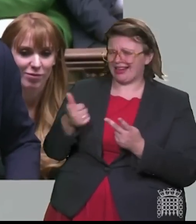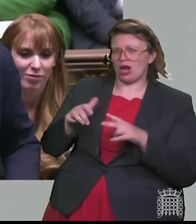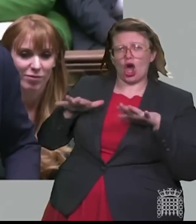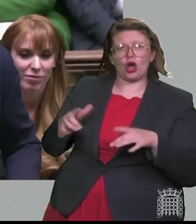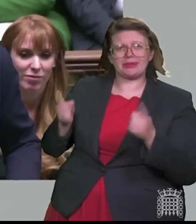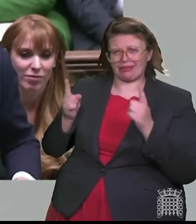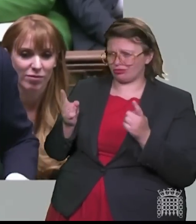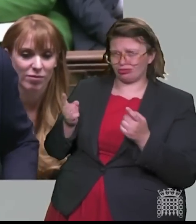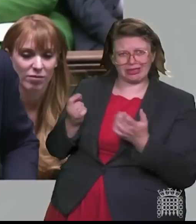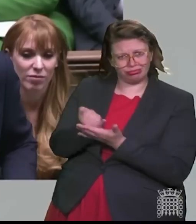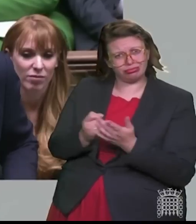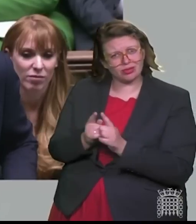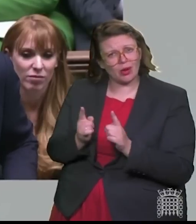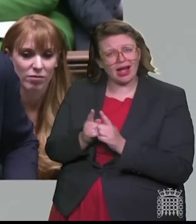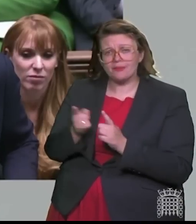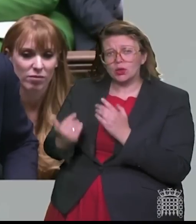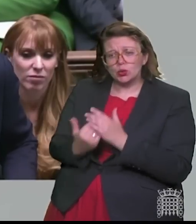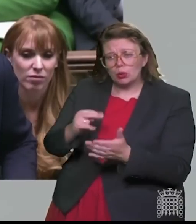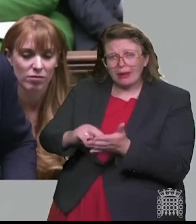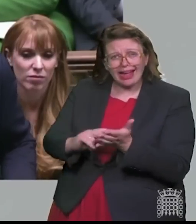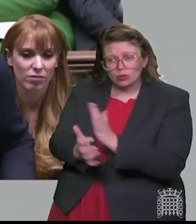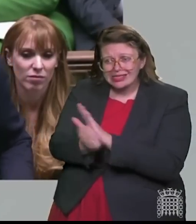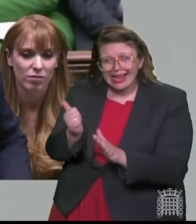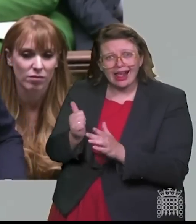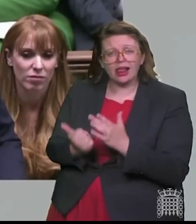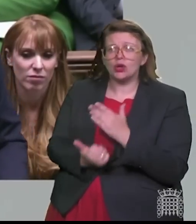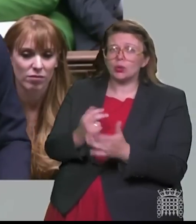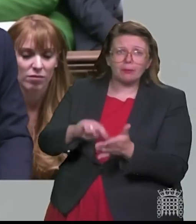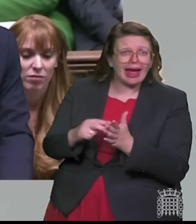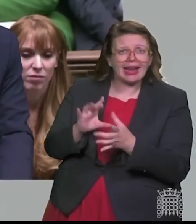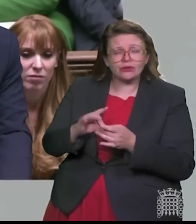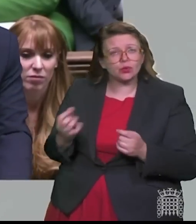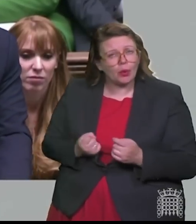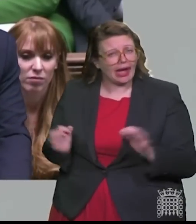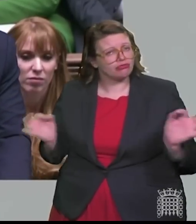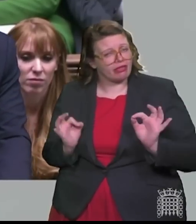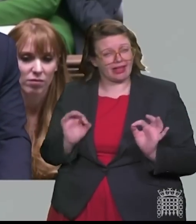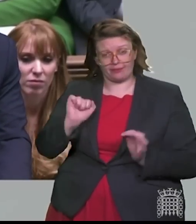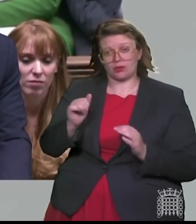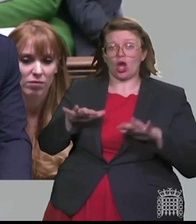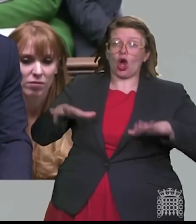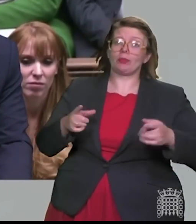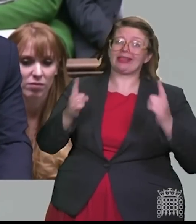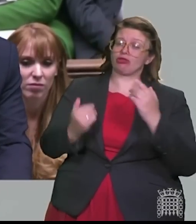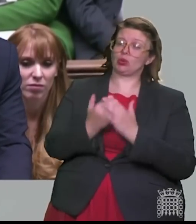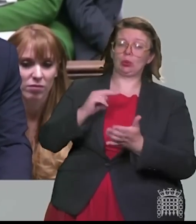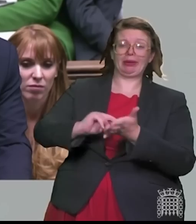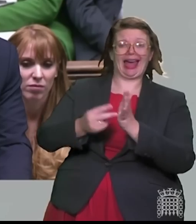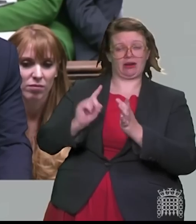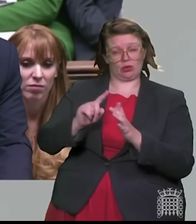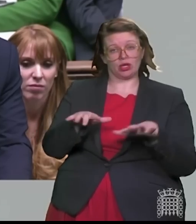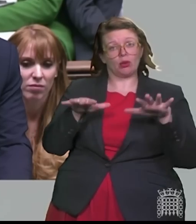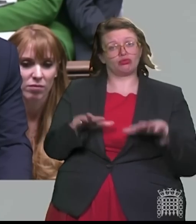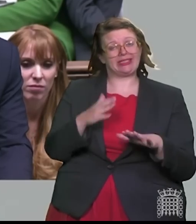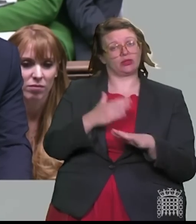Not with a plan for skills, growth or wages, no. Her big idea is for British workers to